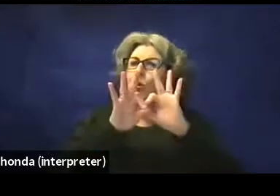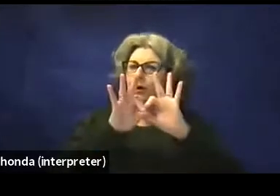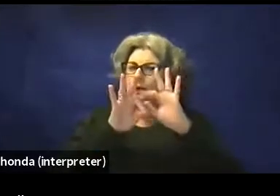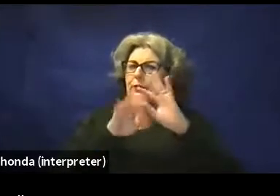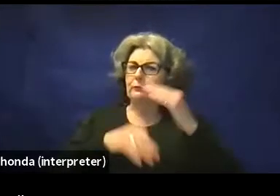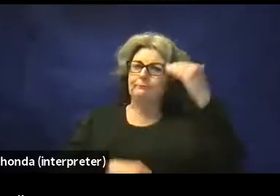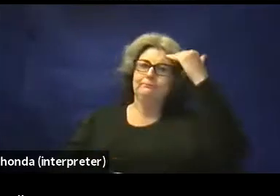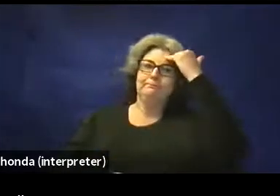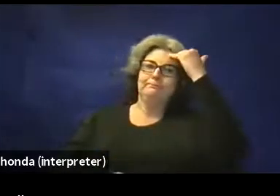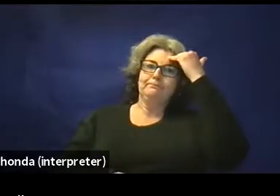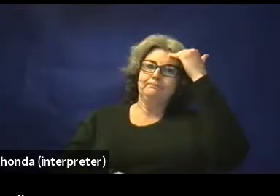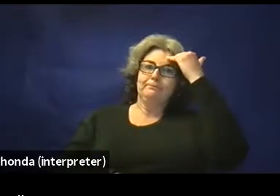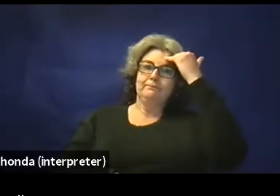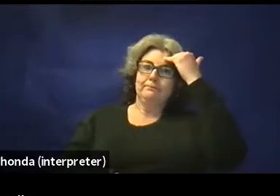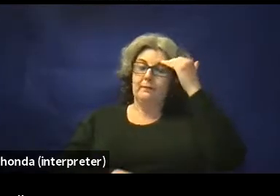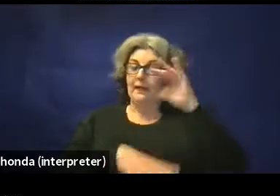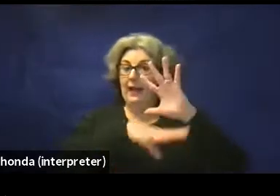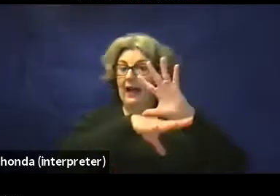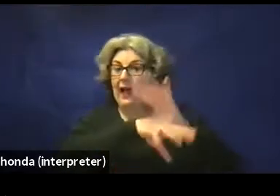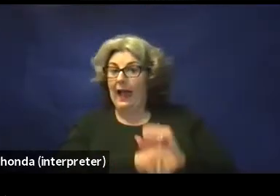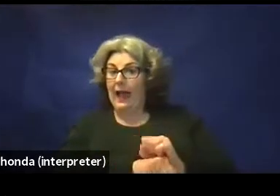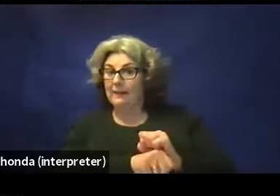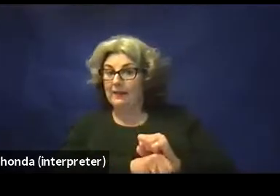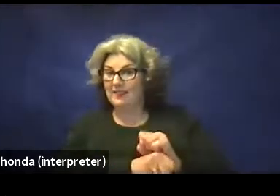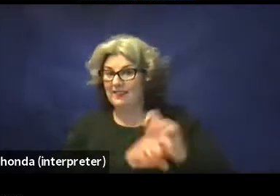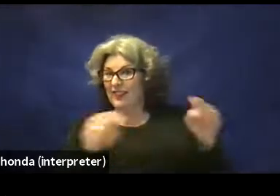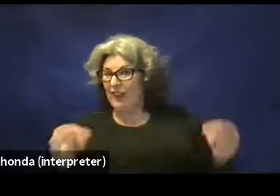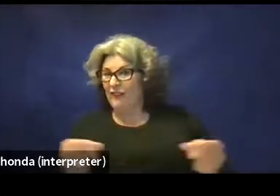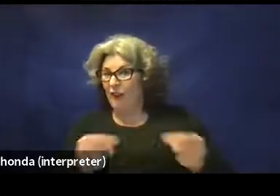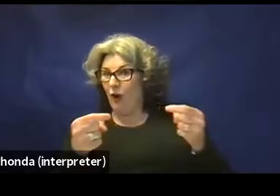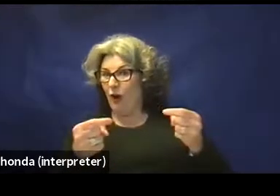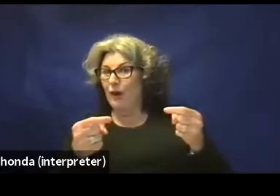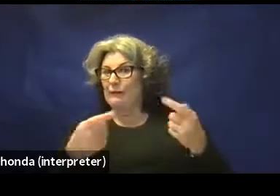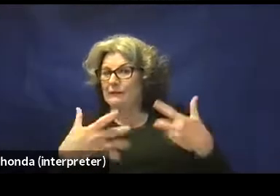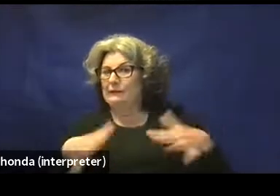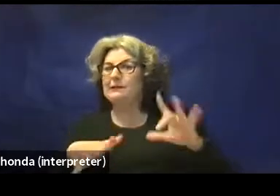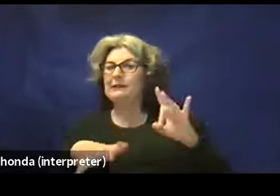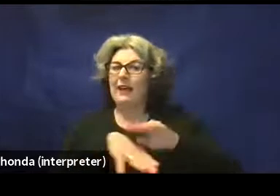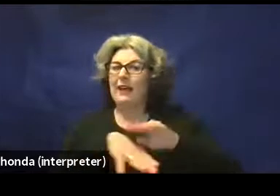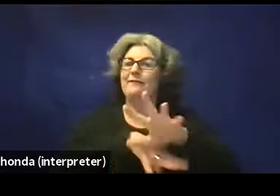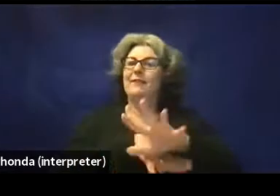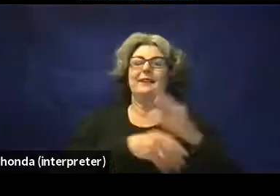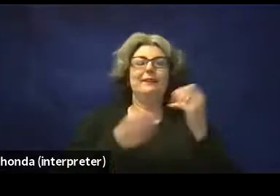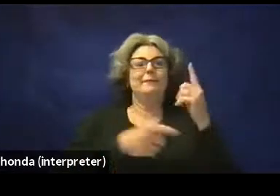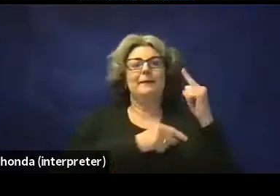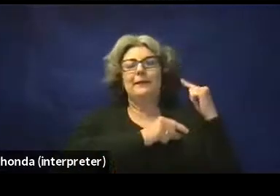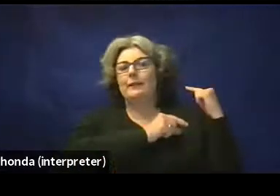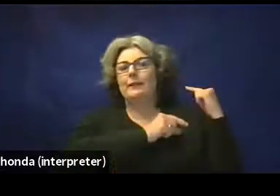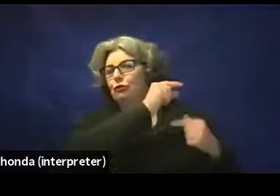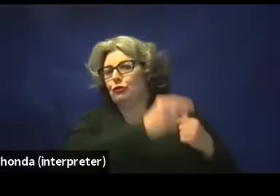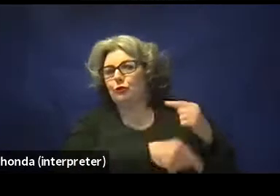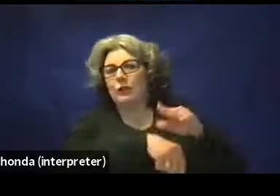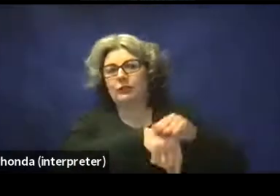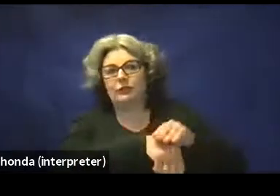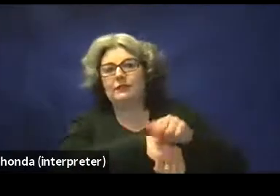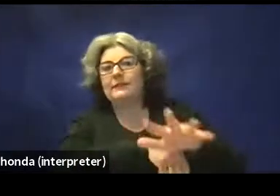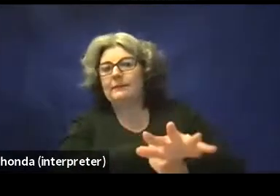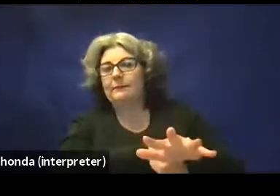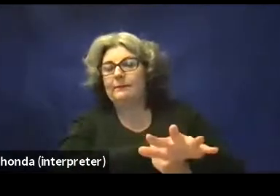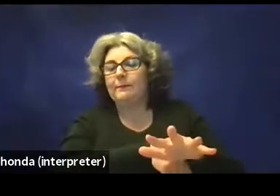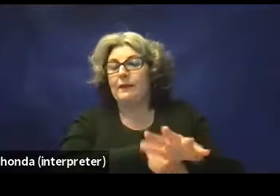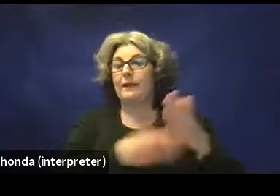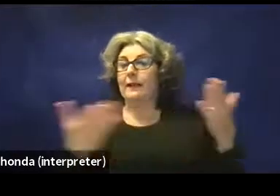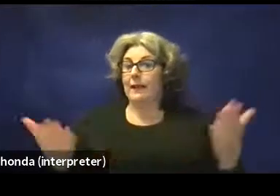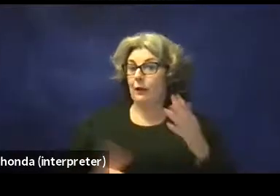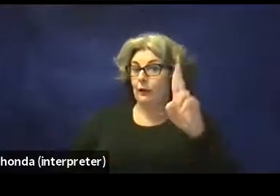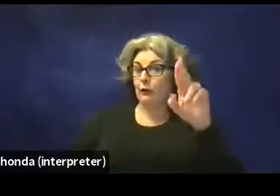that habits of harm have affected generations. And here in the